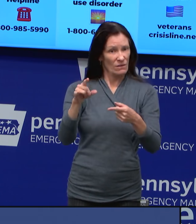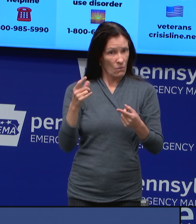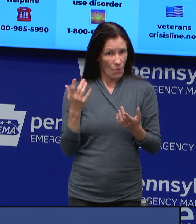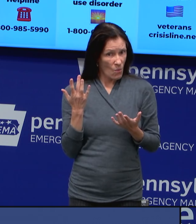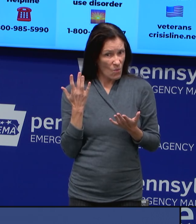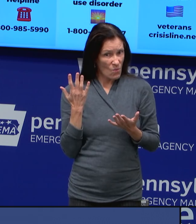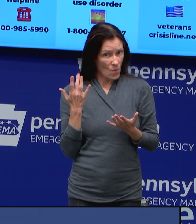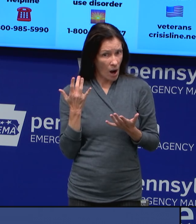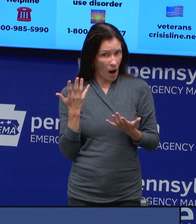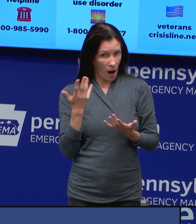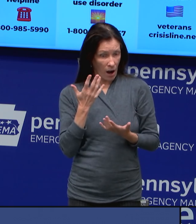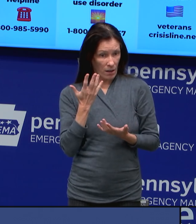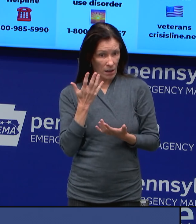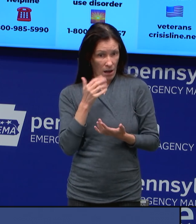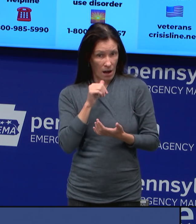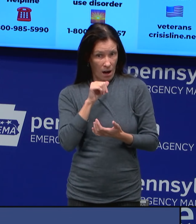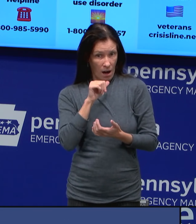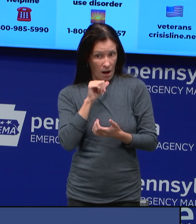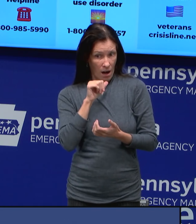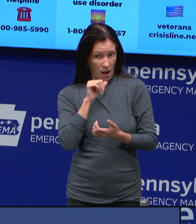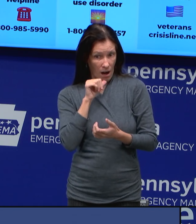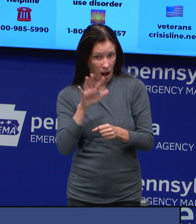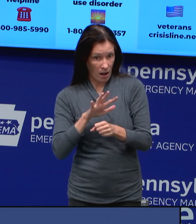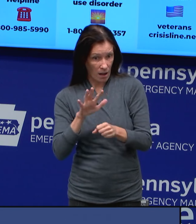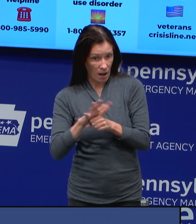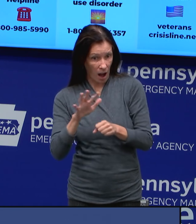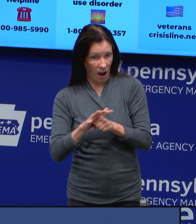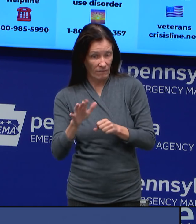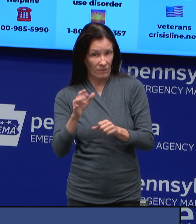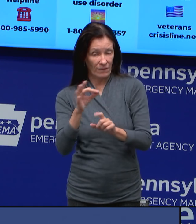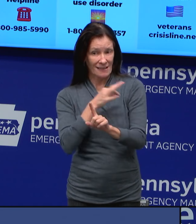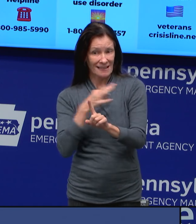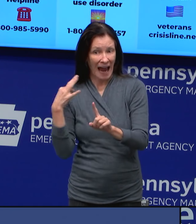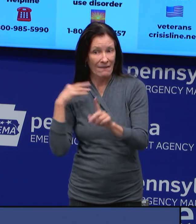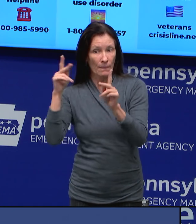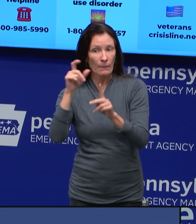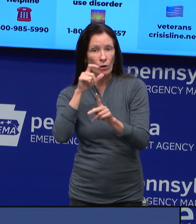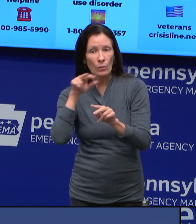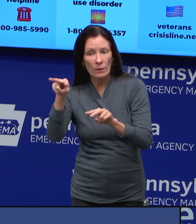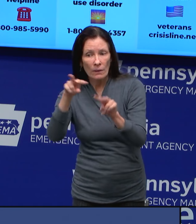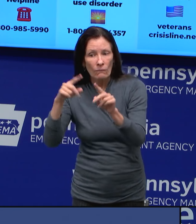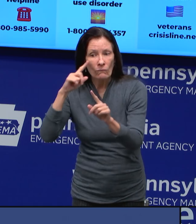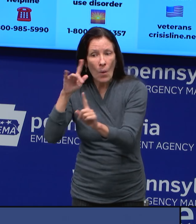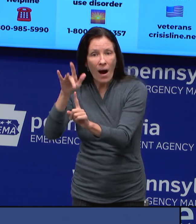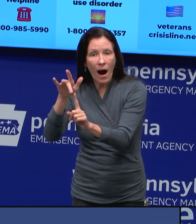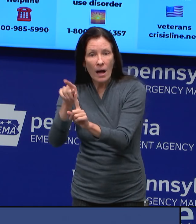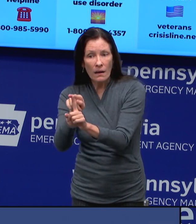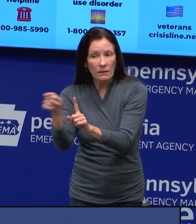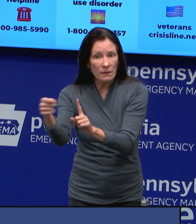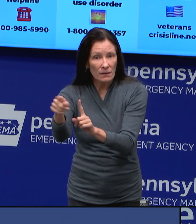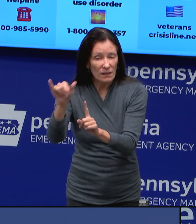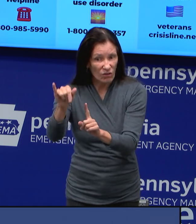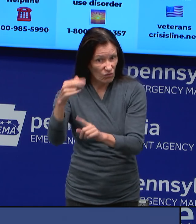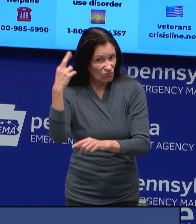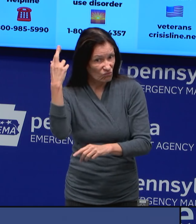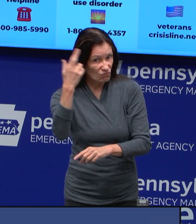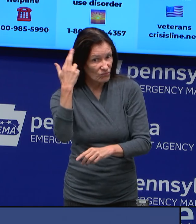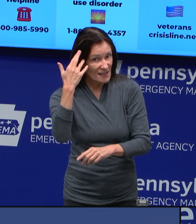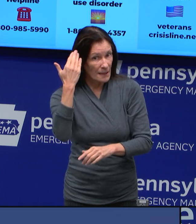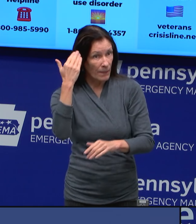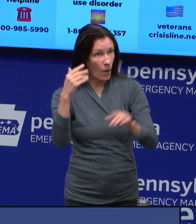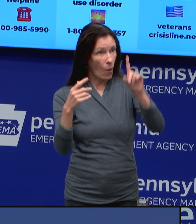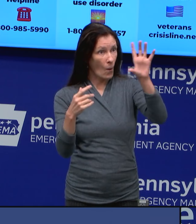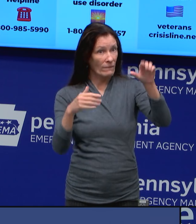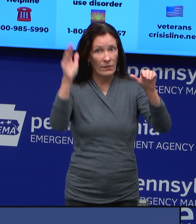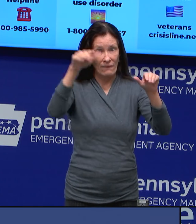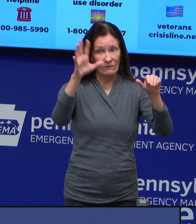the resources to do widespread contact tracing, but if you're down to a fewer cases in the region, it's easier to do contact tracing and